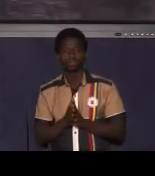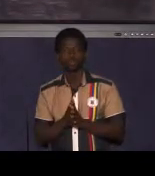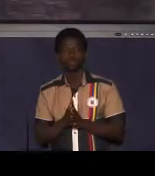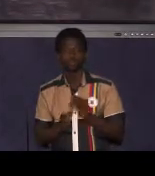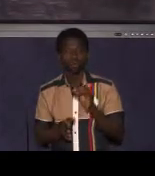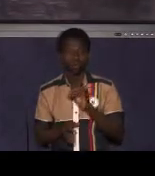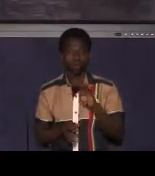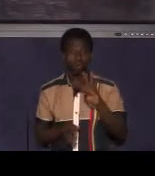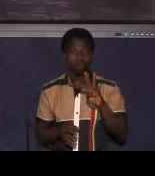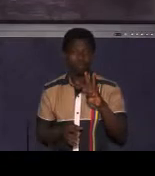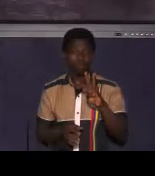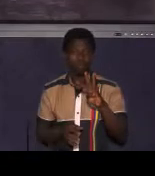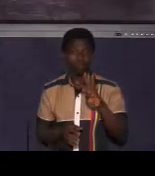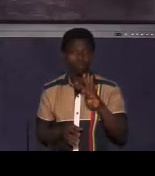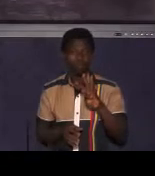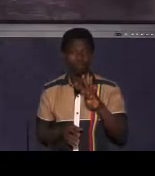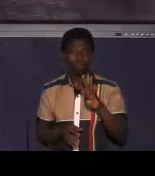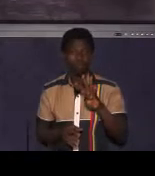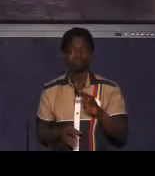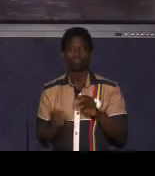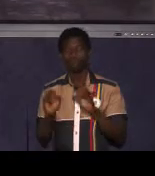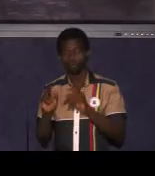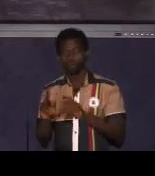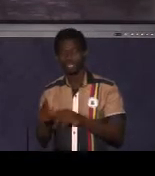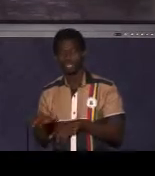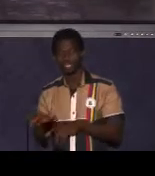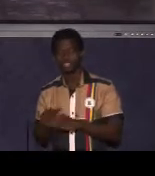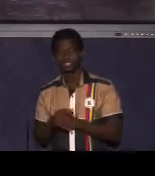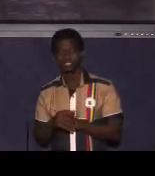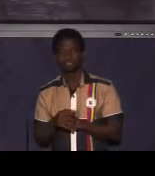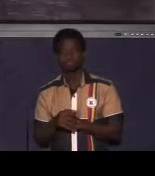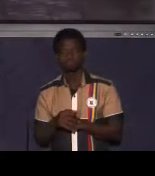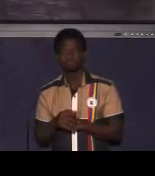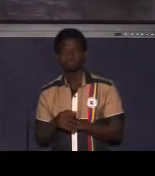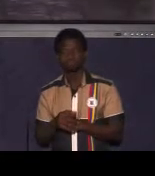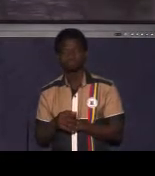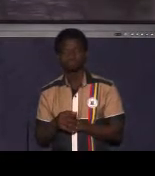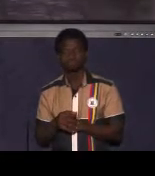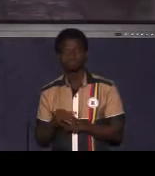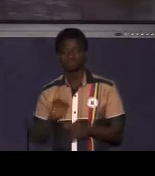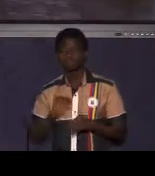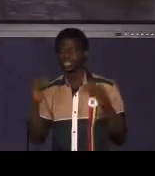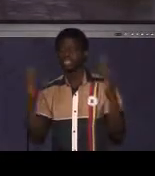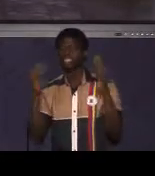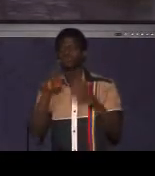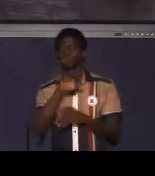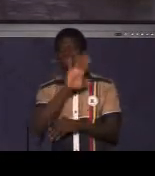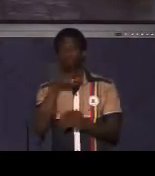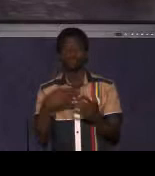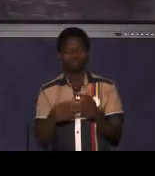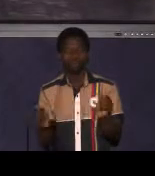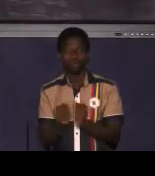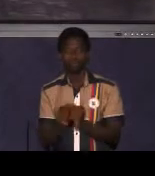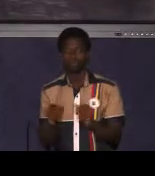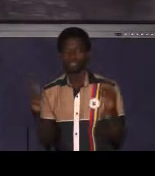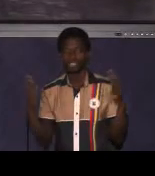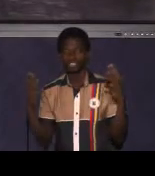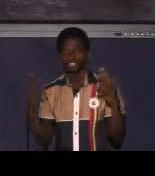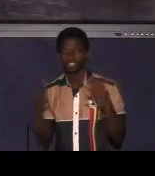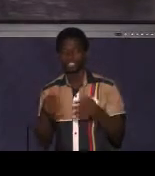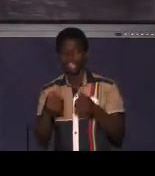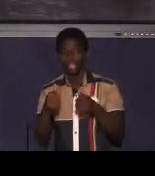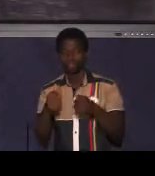done. Oh, 4. Still okay. I celebrate you all with a